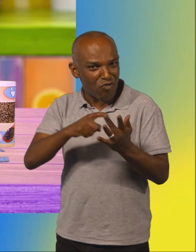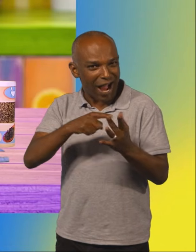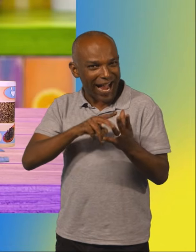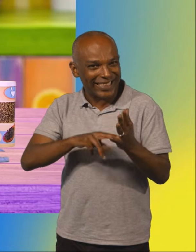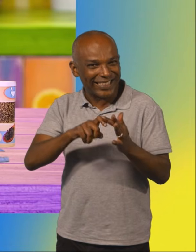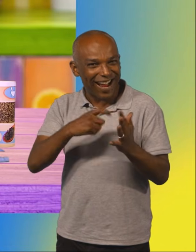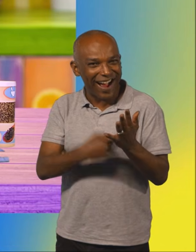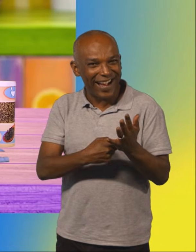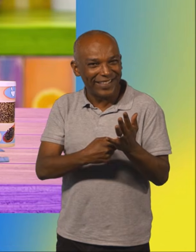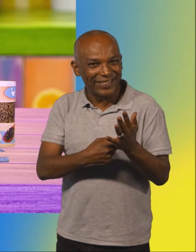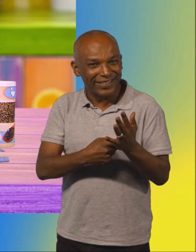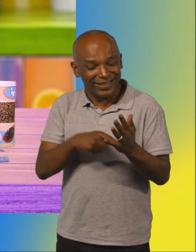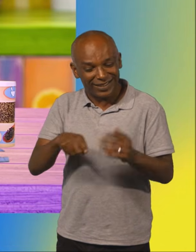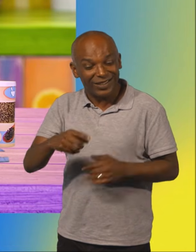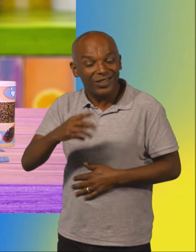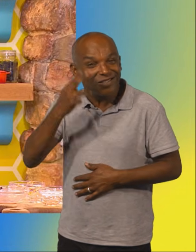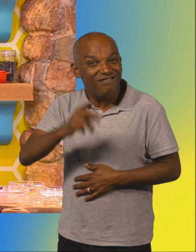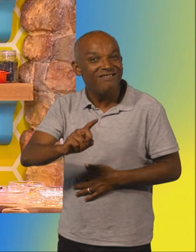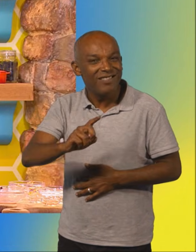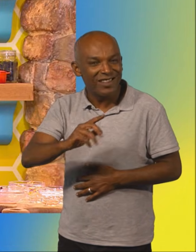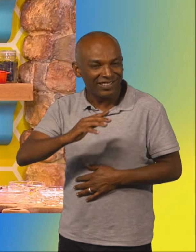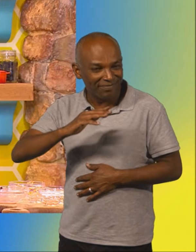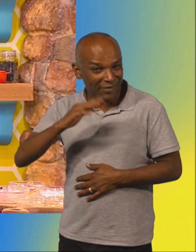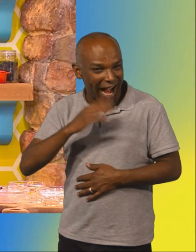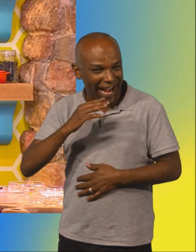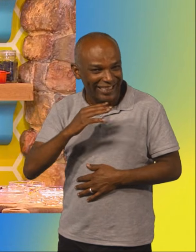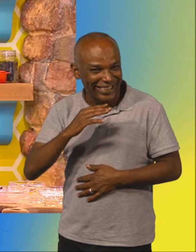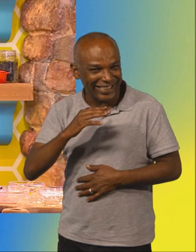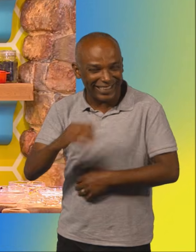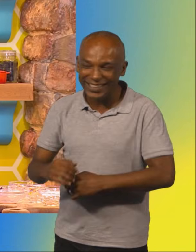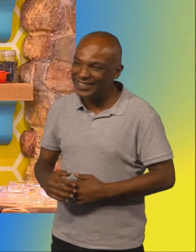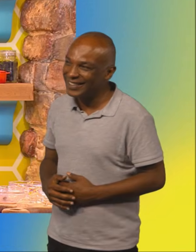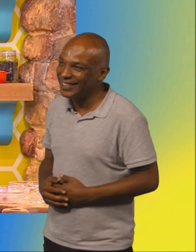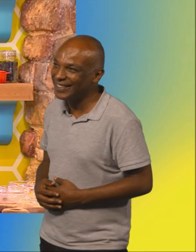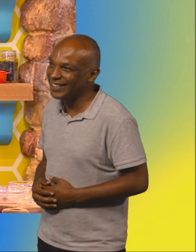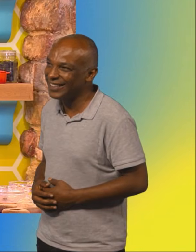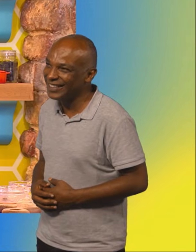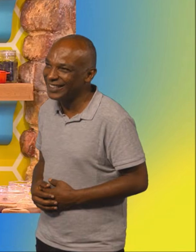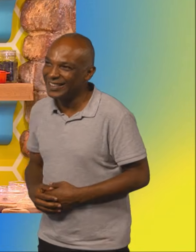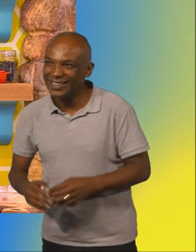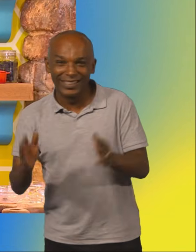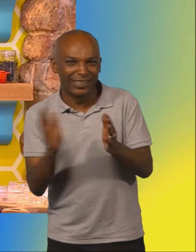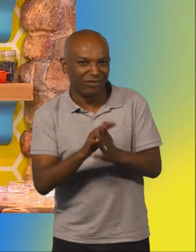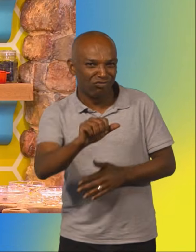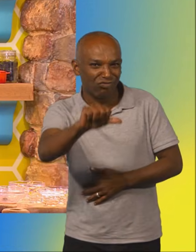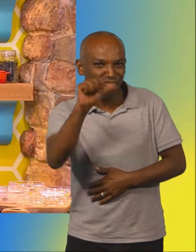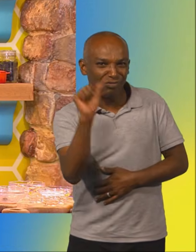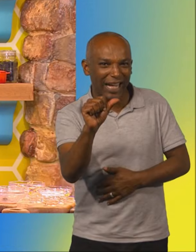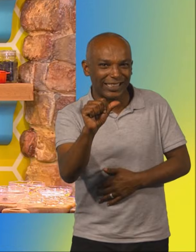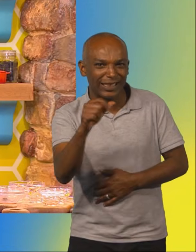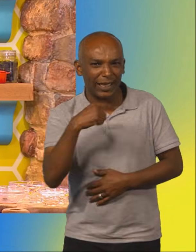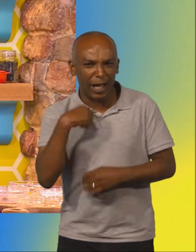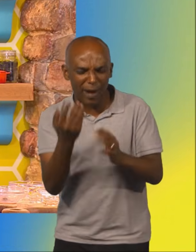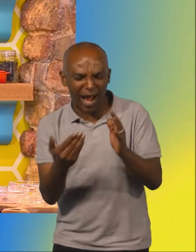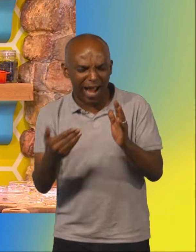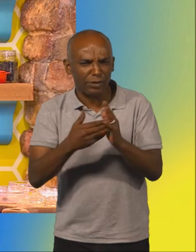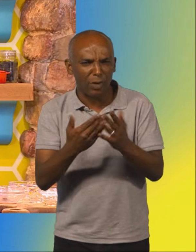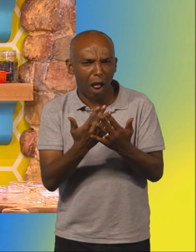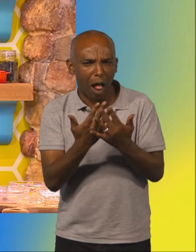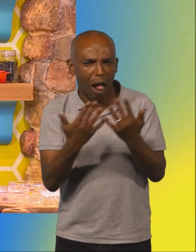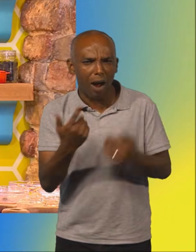They're called spices, aren't they, Jen? That's right. They're going to add lots of flavour. Mash everything together.